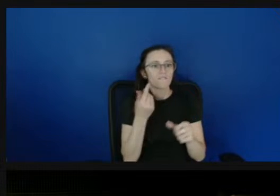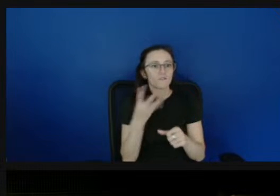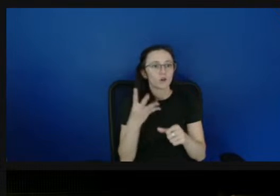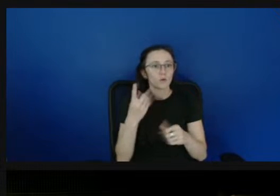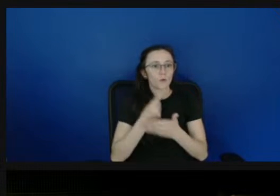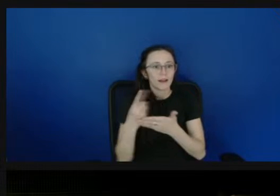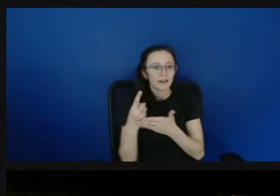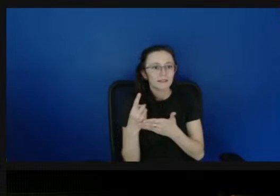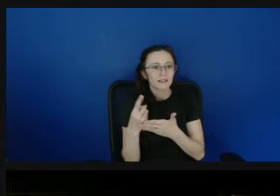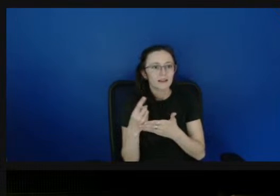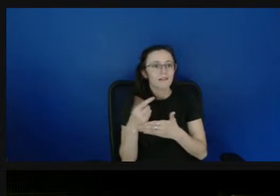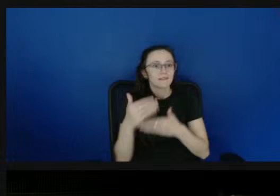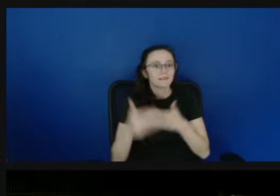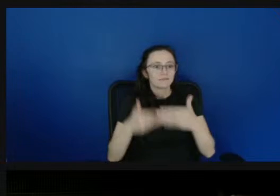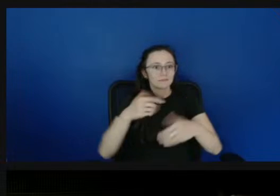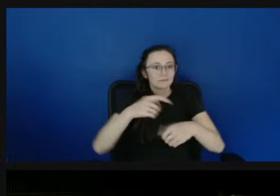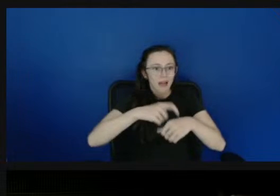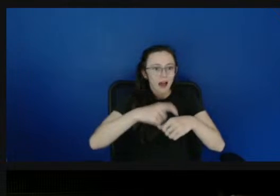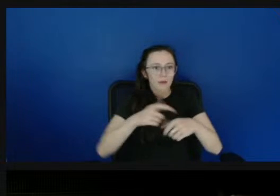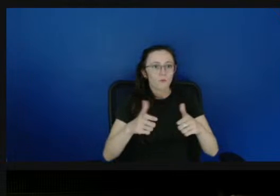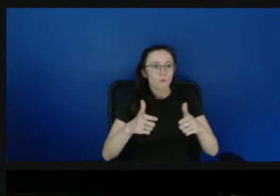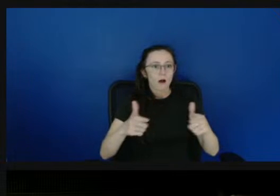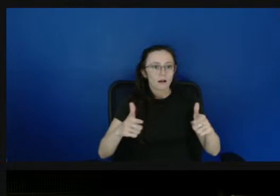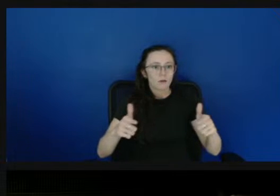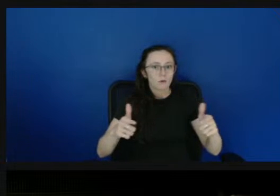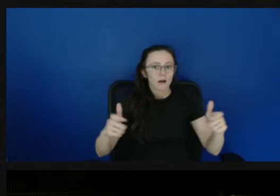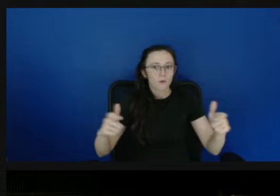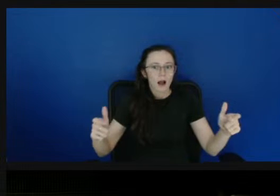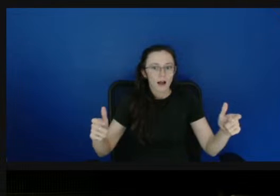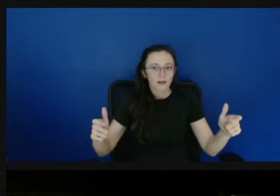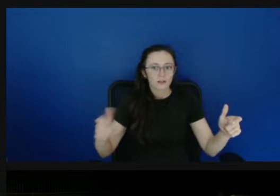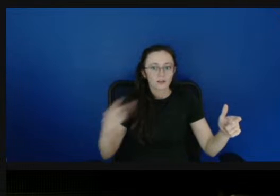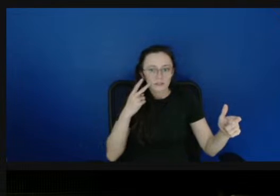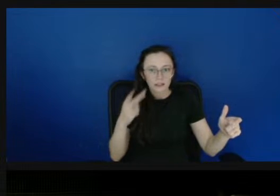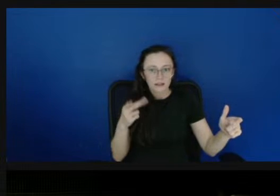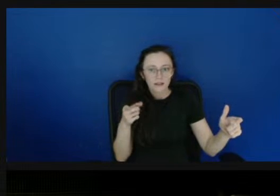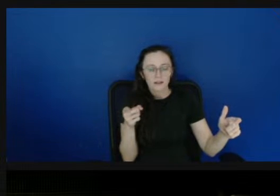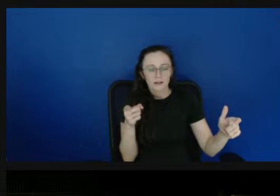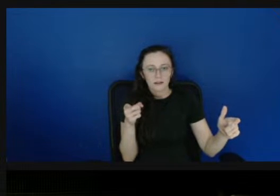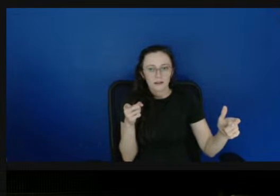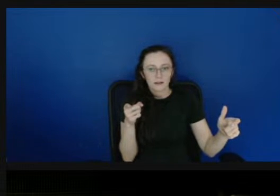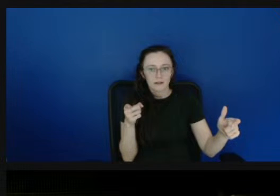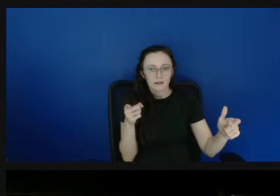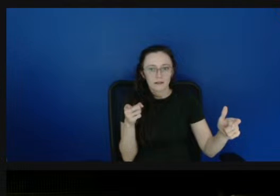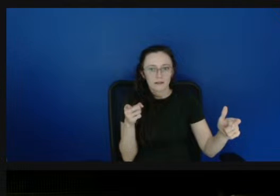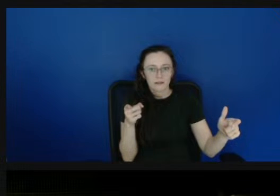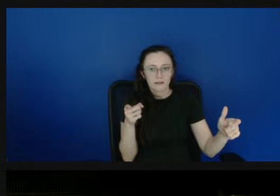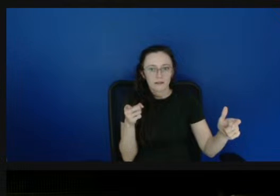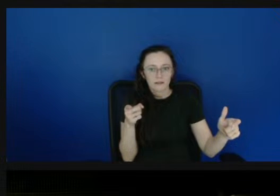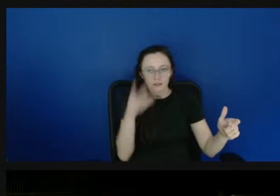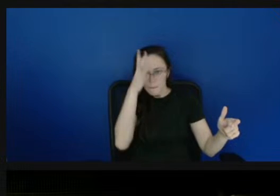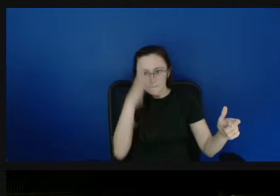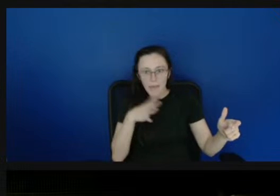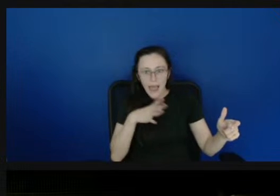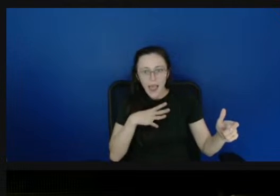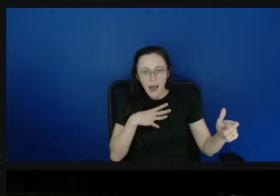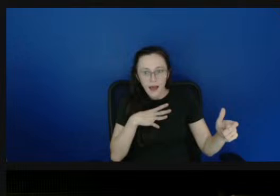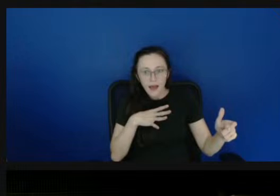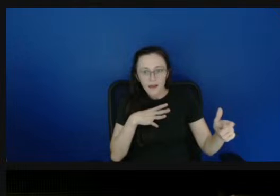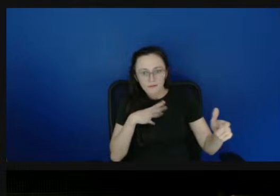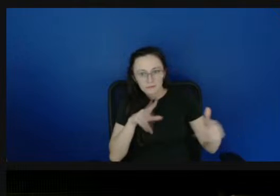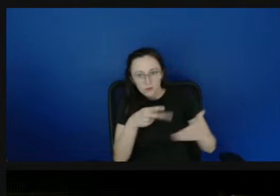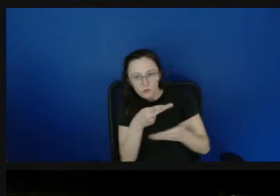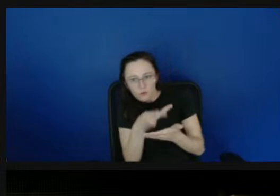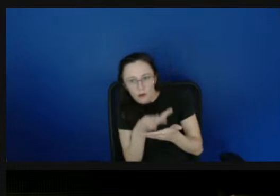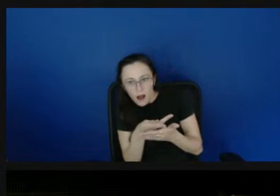the crack gets wider and wider. It's hard to pick out in the shadows. Here's the gentleman on the ground with a measuring tape, trying